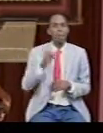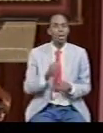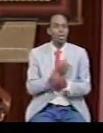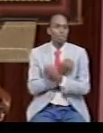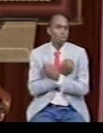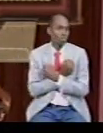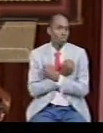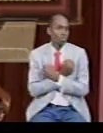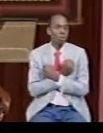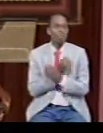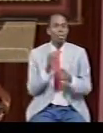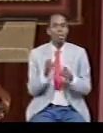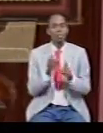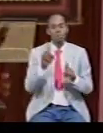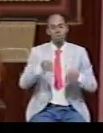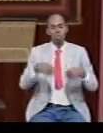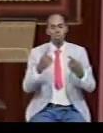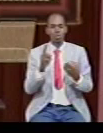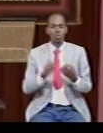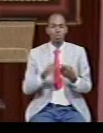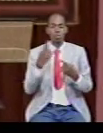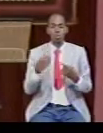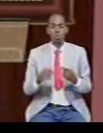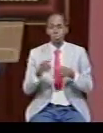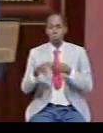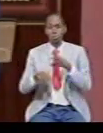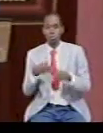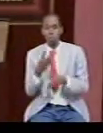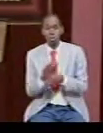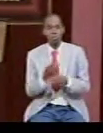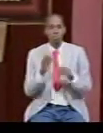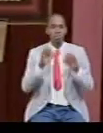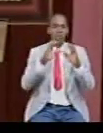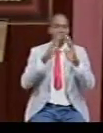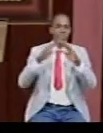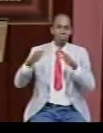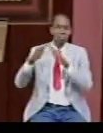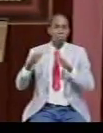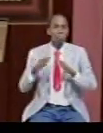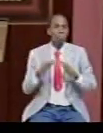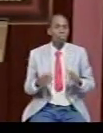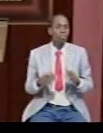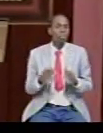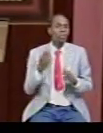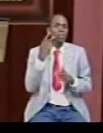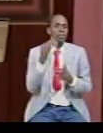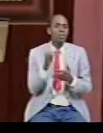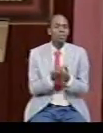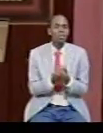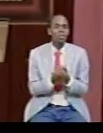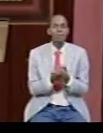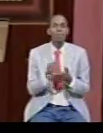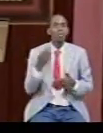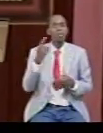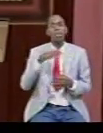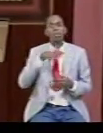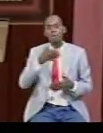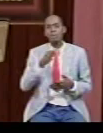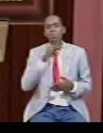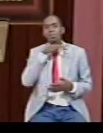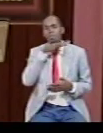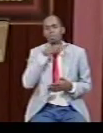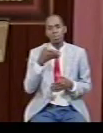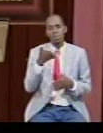As we go into a society, you see the society is entrenched in corruption and in